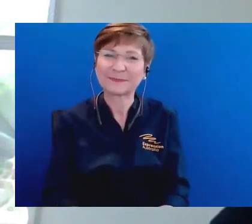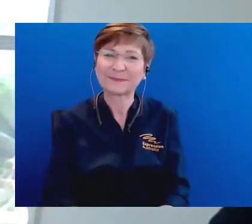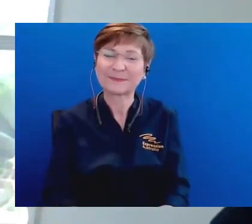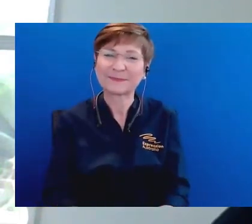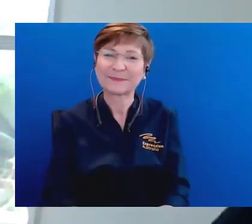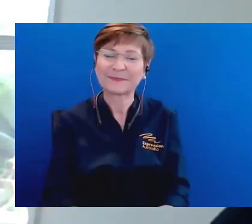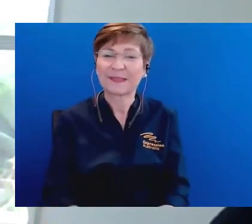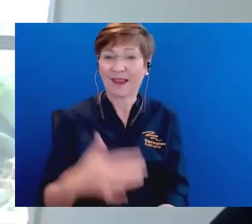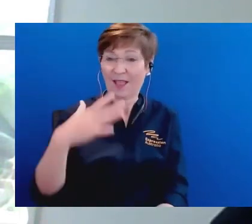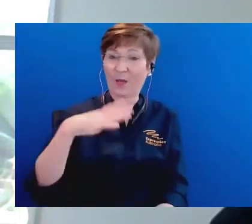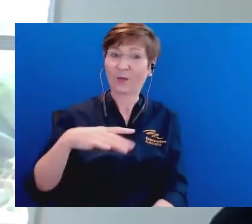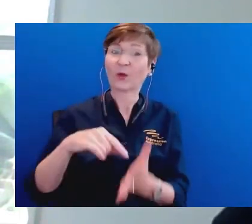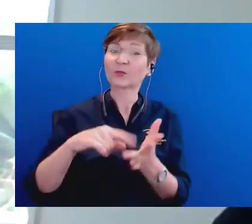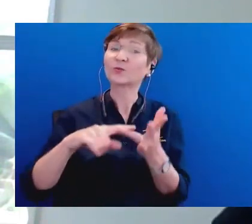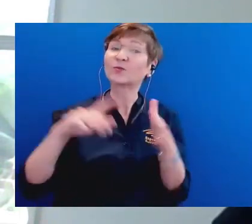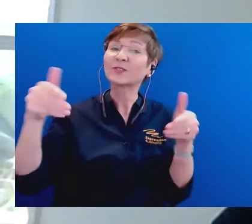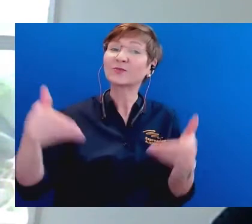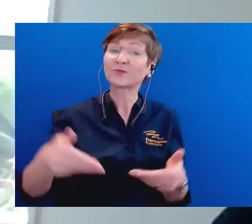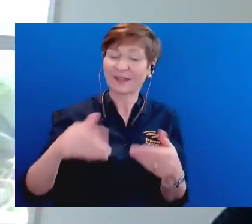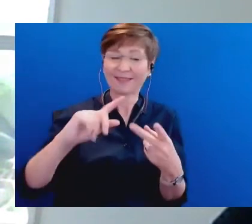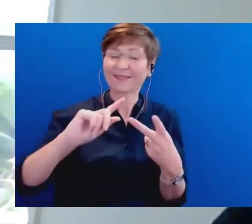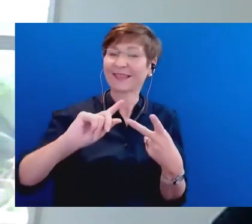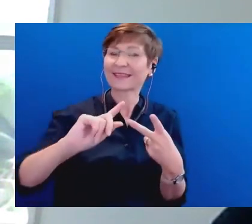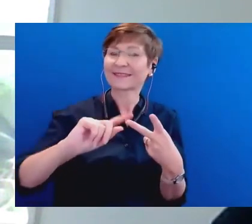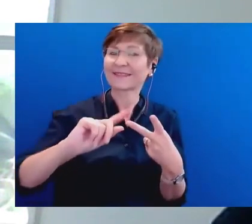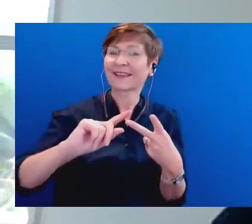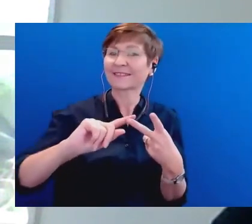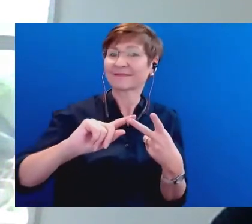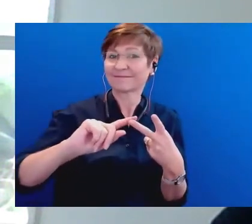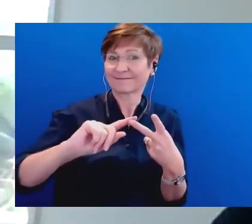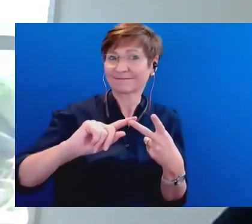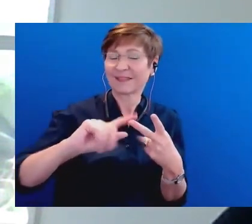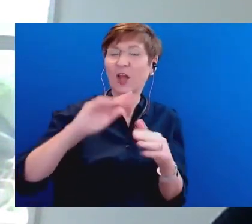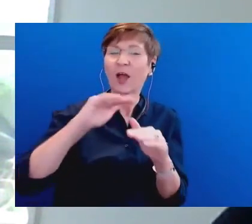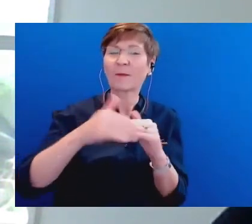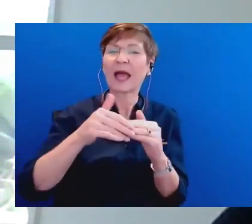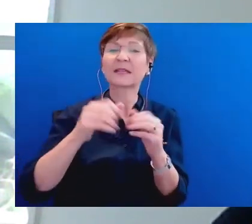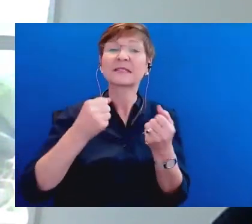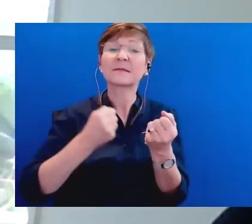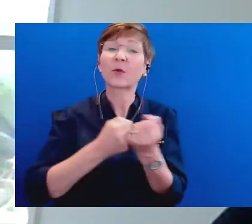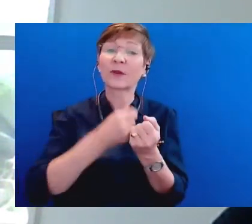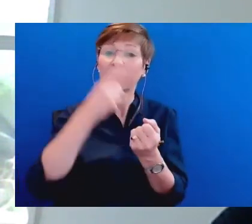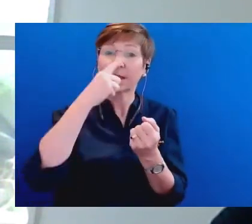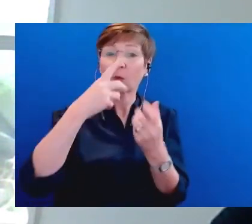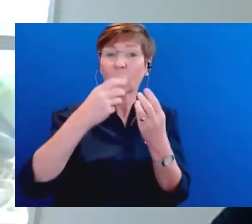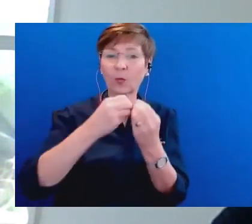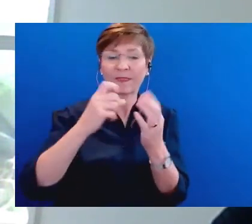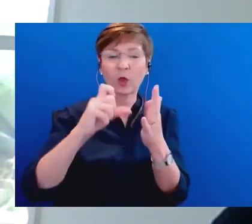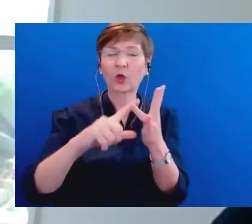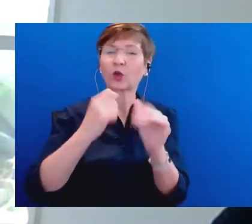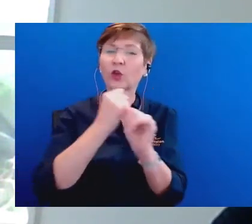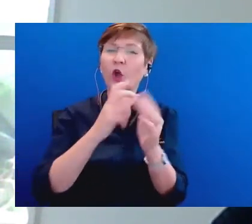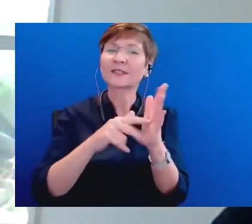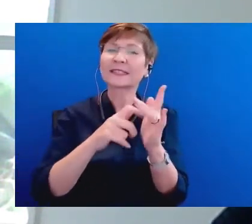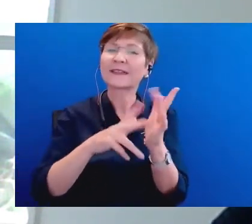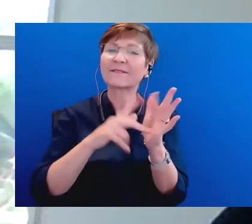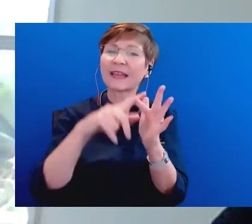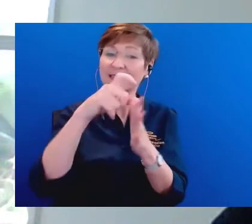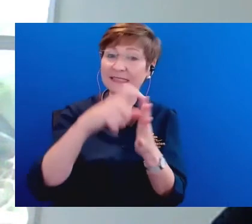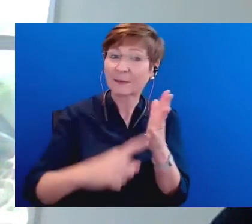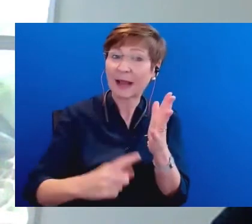I would like to introduce our second session of this series, which is on supporting people with cognitive disabilities to access